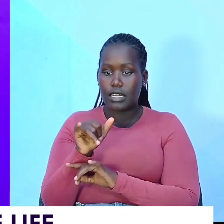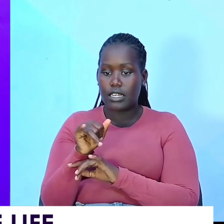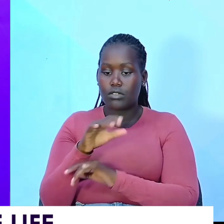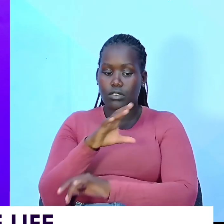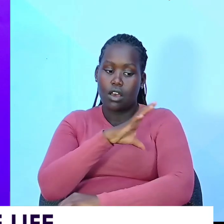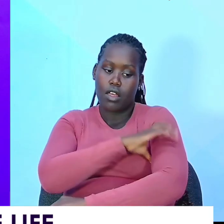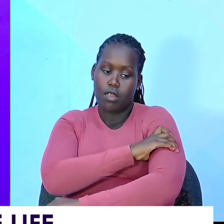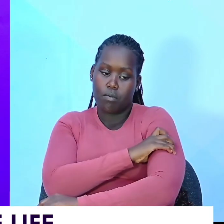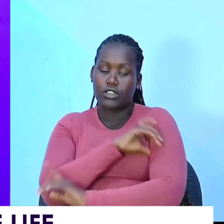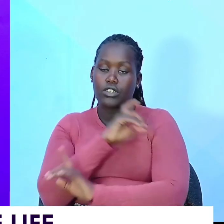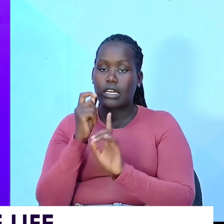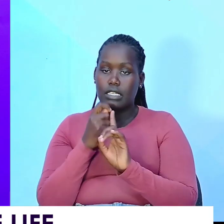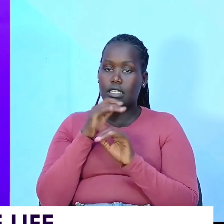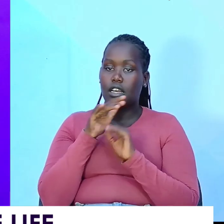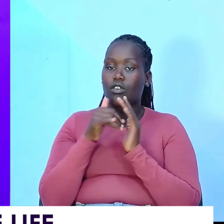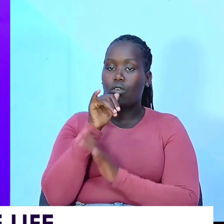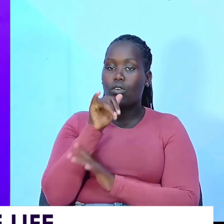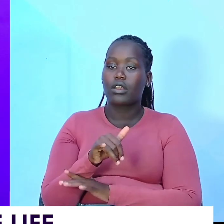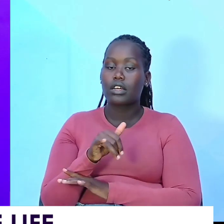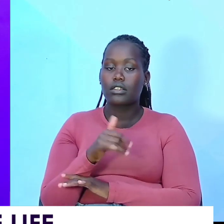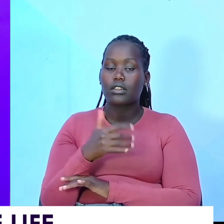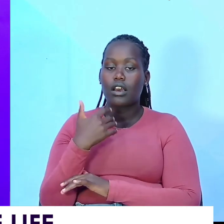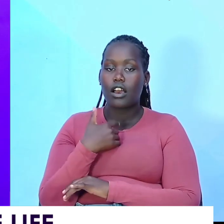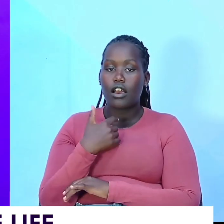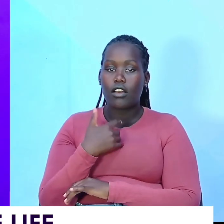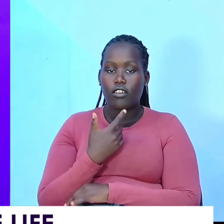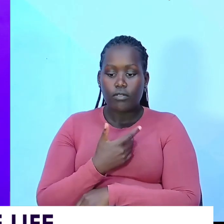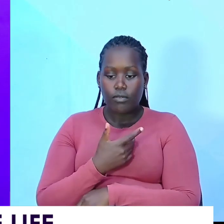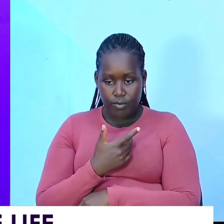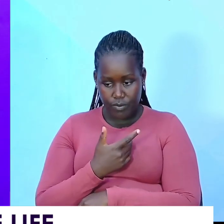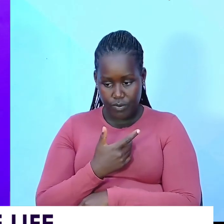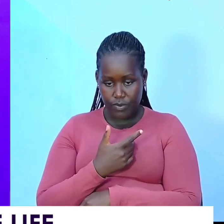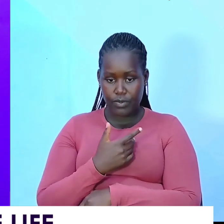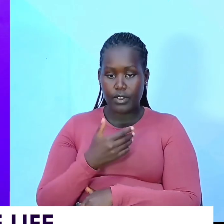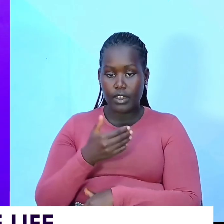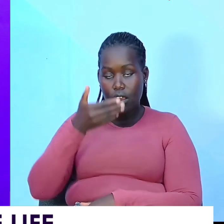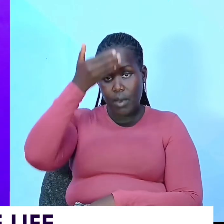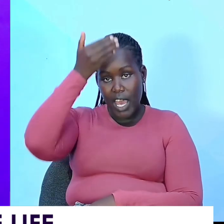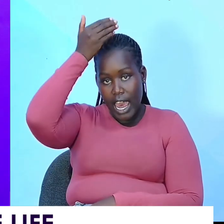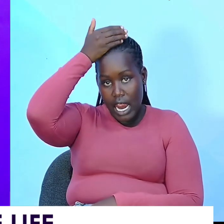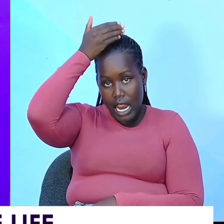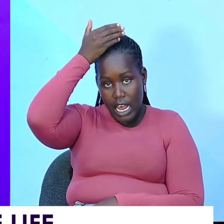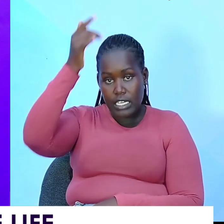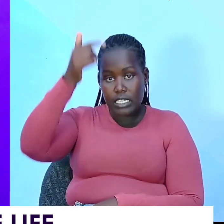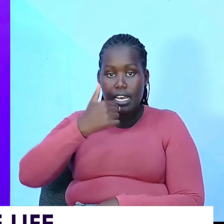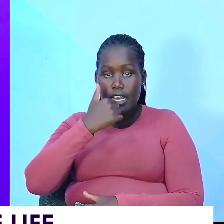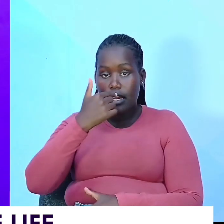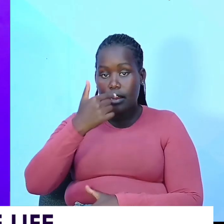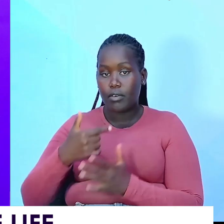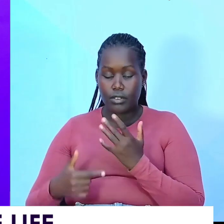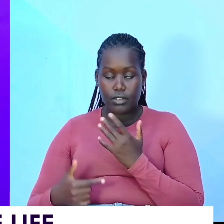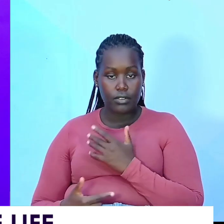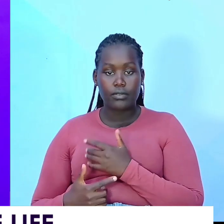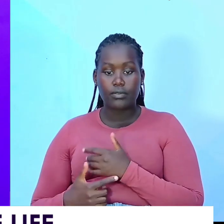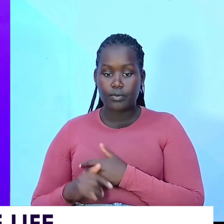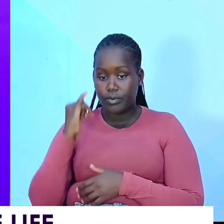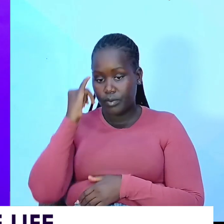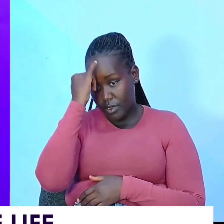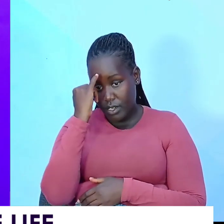and all that. And as I was being attended to by a nurse, this nurse told me, by the way,